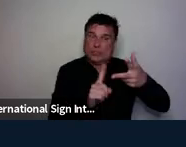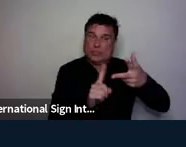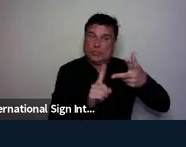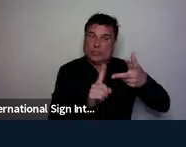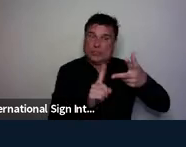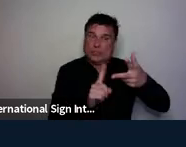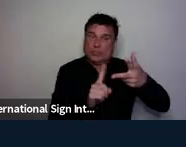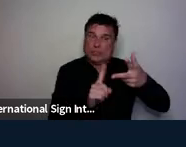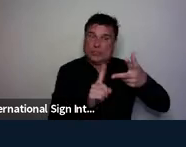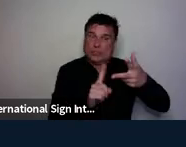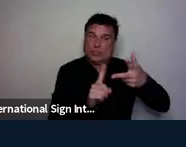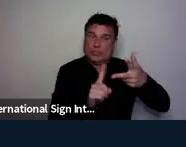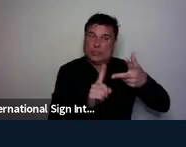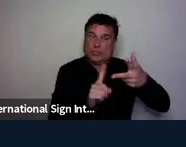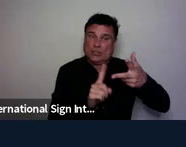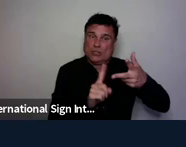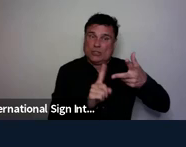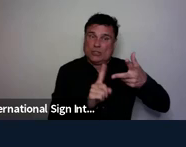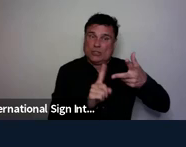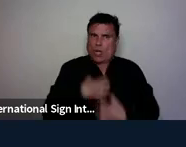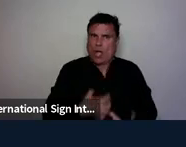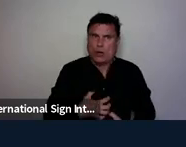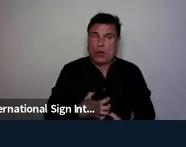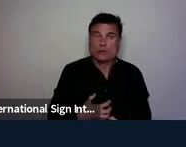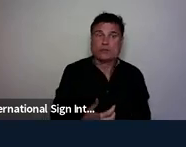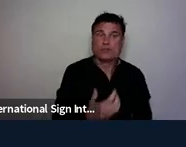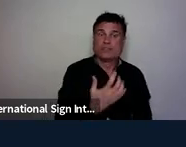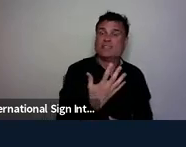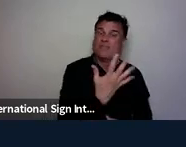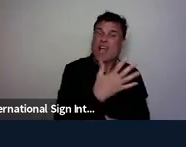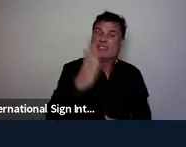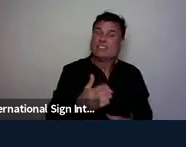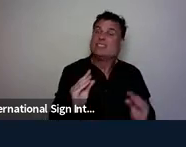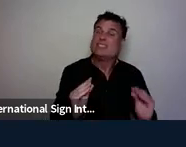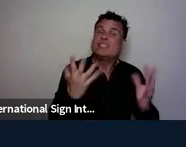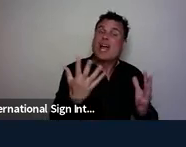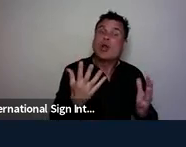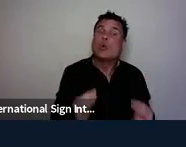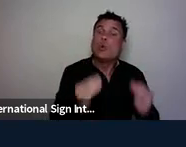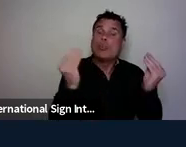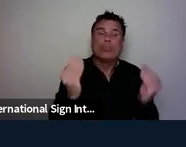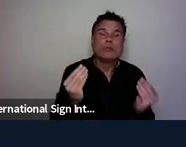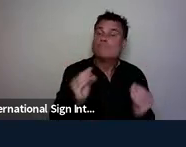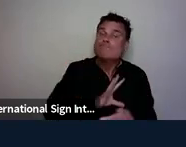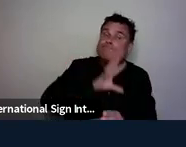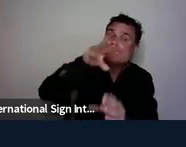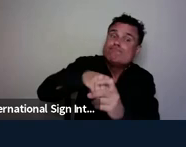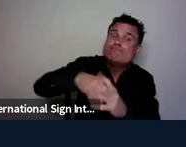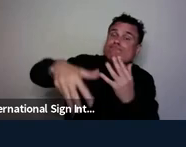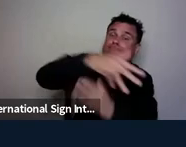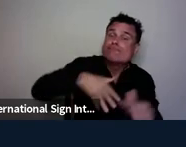was that 9 out of 10 LGBTI youth didn't feel that they were included in policymaking by their